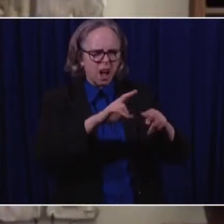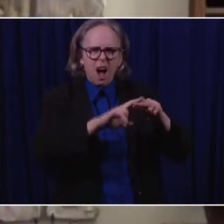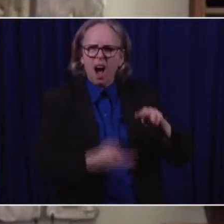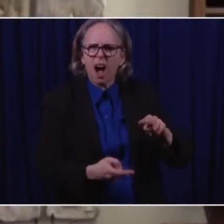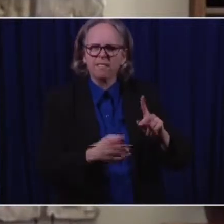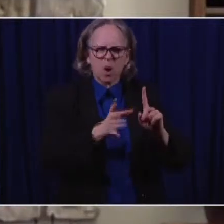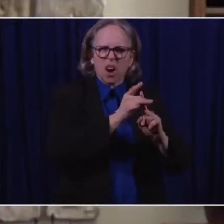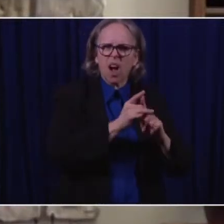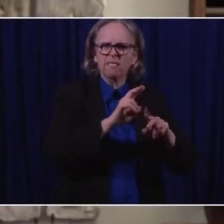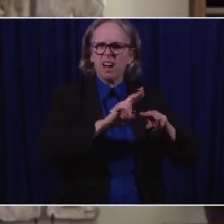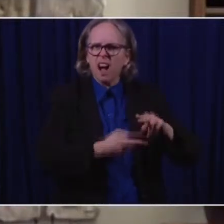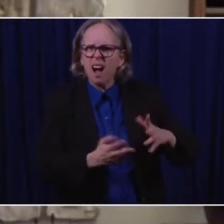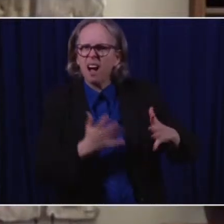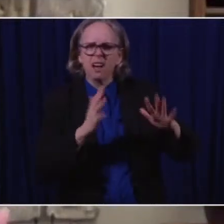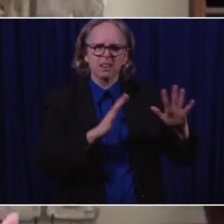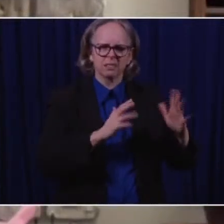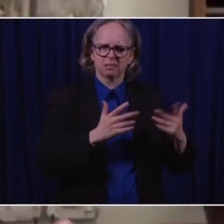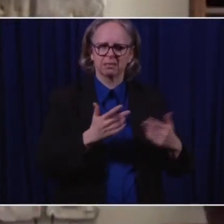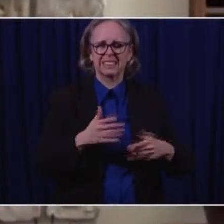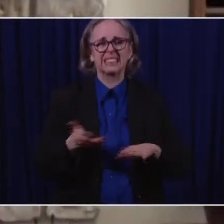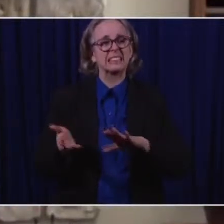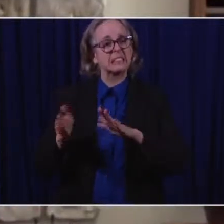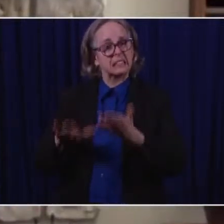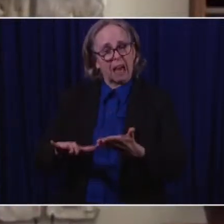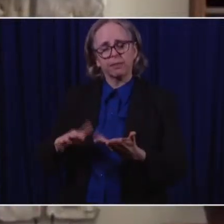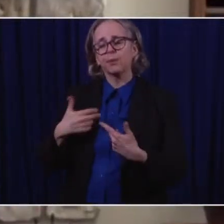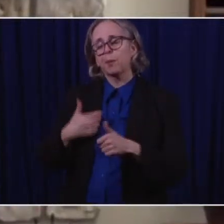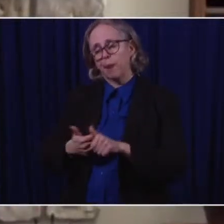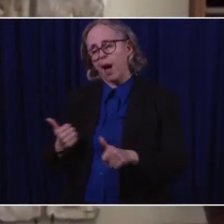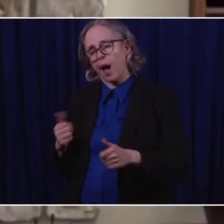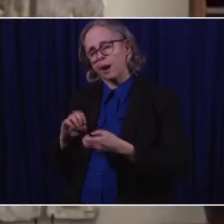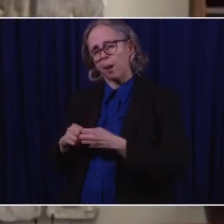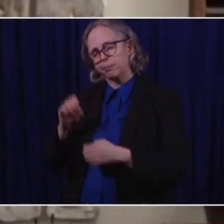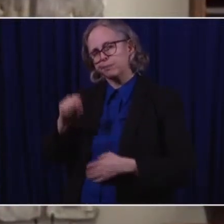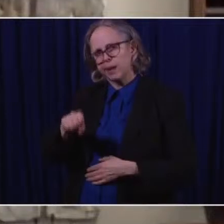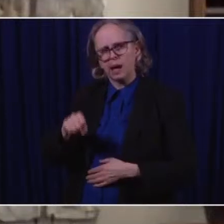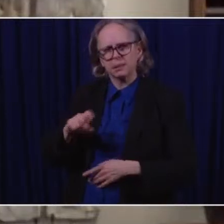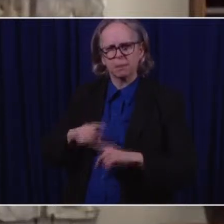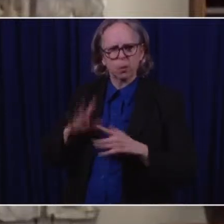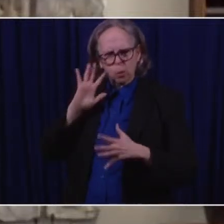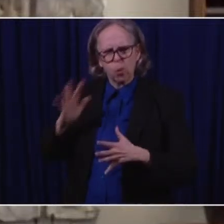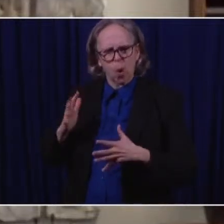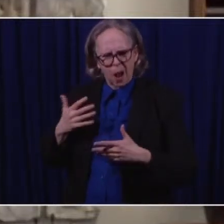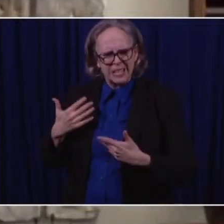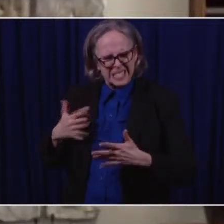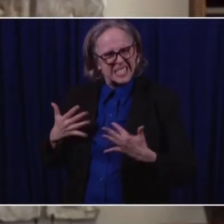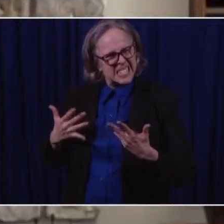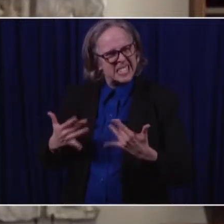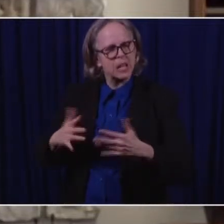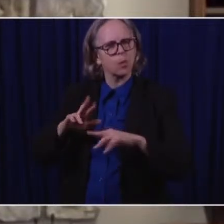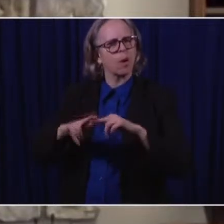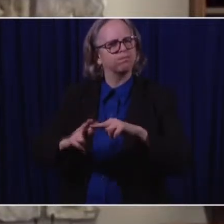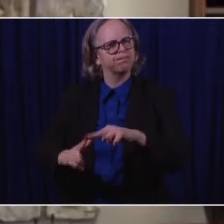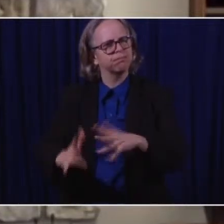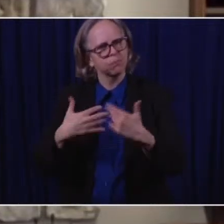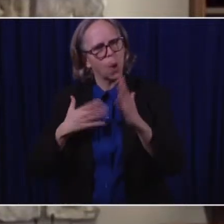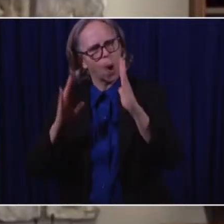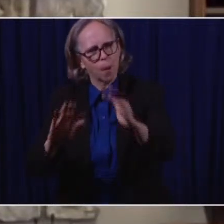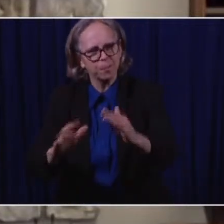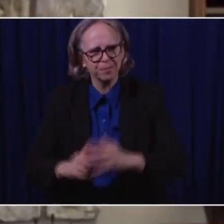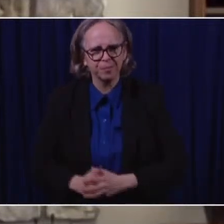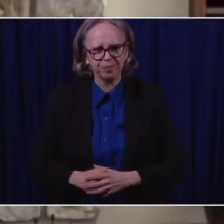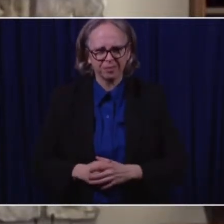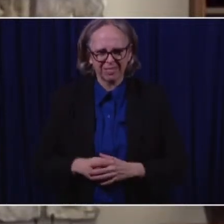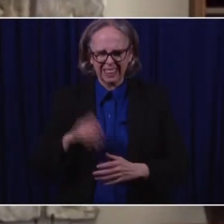are a lagging indicator, but the deaths are going to continue to go down from here. So we've got to just stay focused on what the